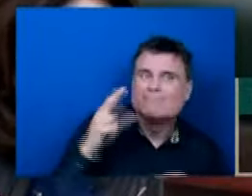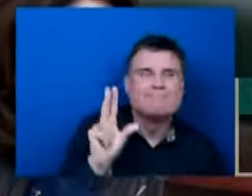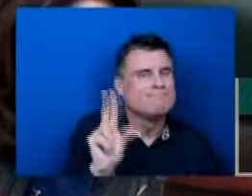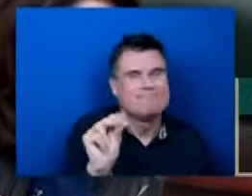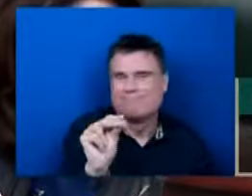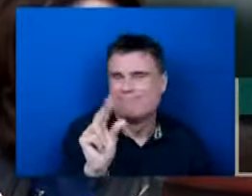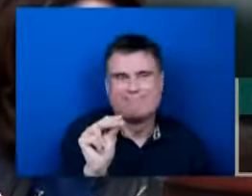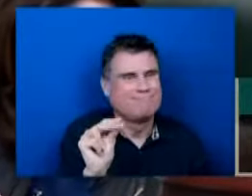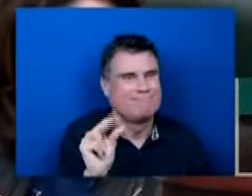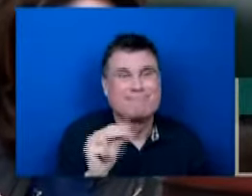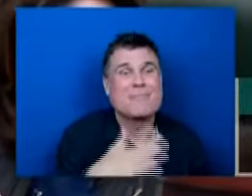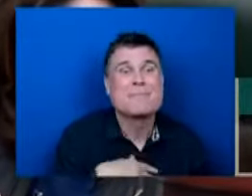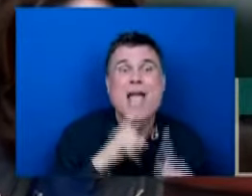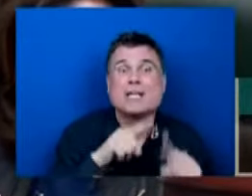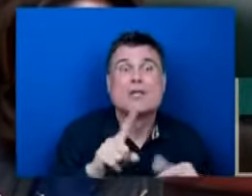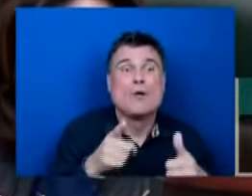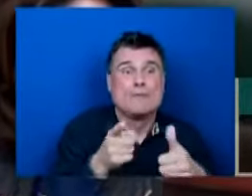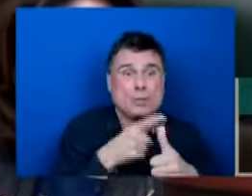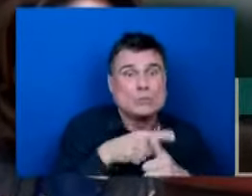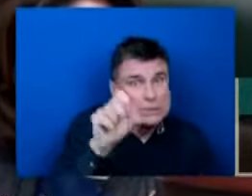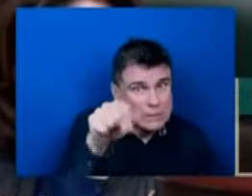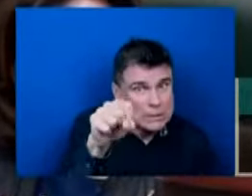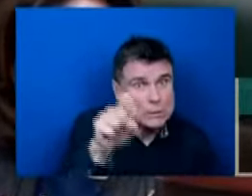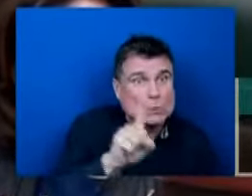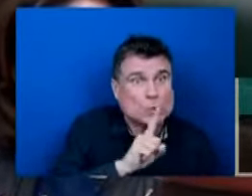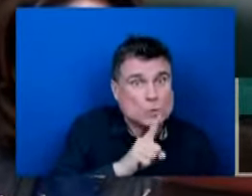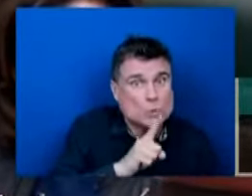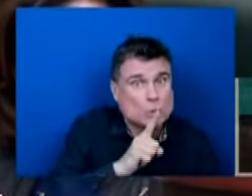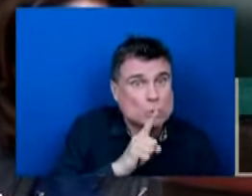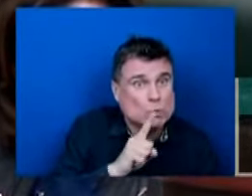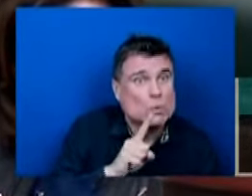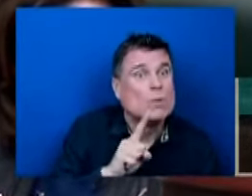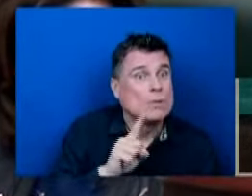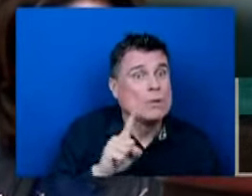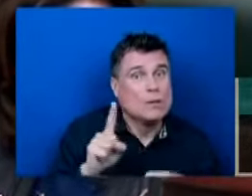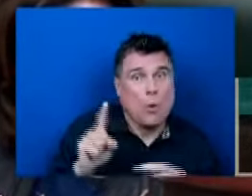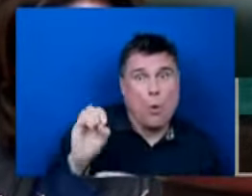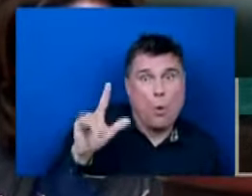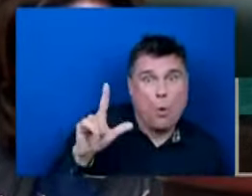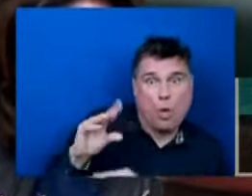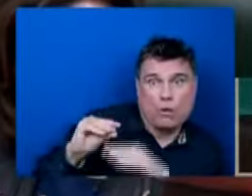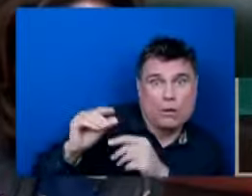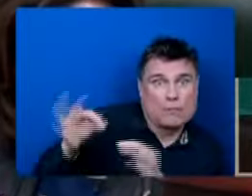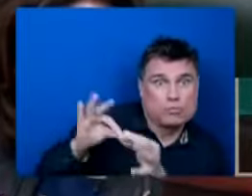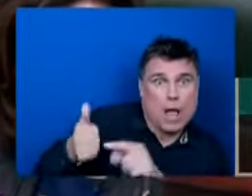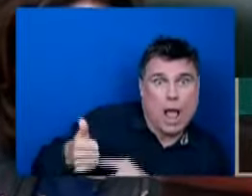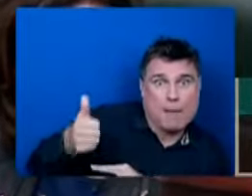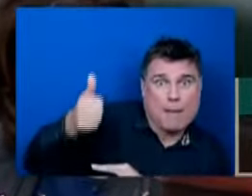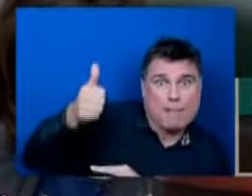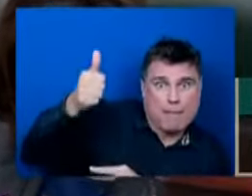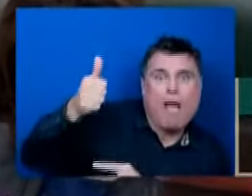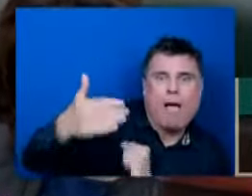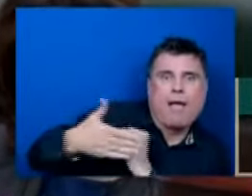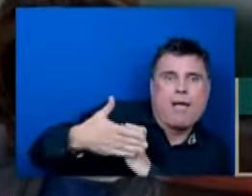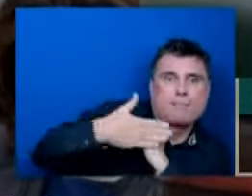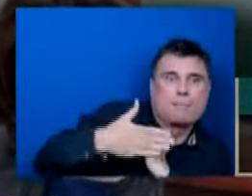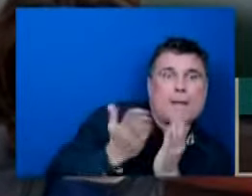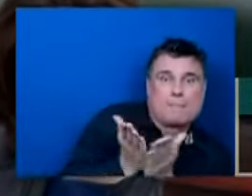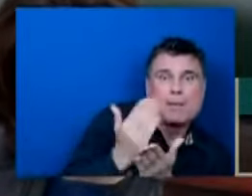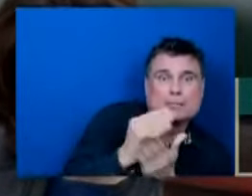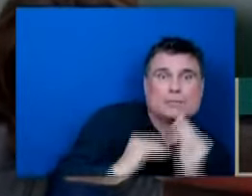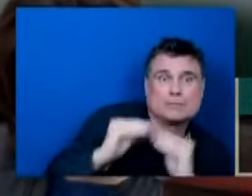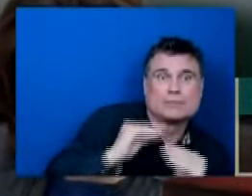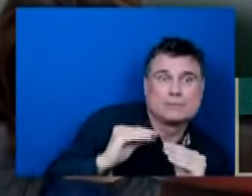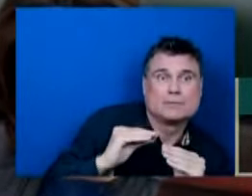it's true. We're seeing a significant increase in resource revenue projections, and without a doubt, it is helping our bottom